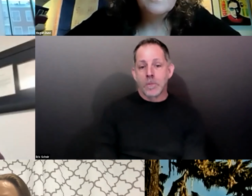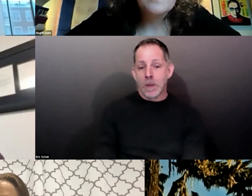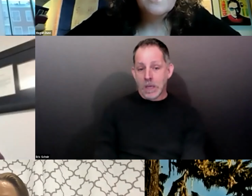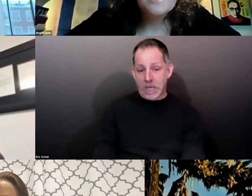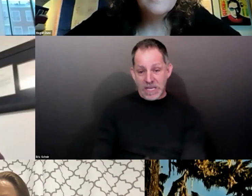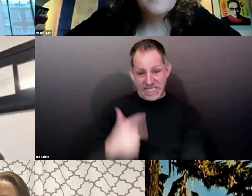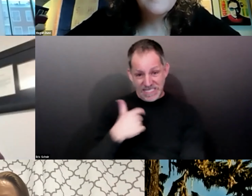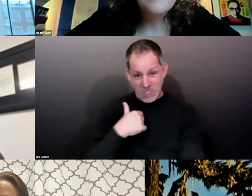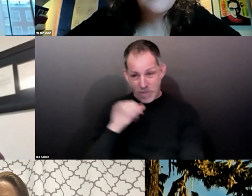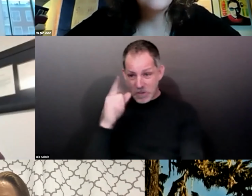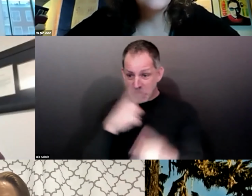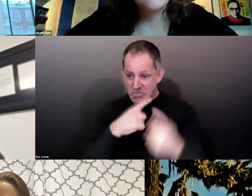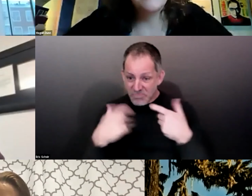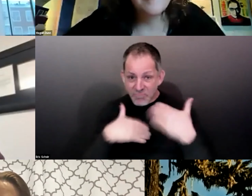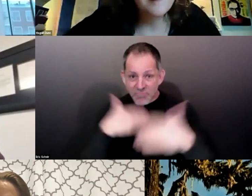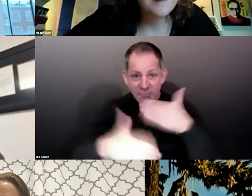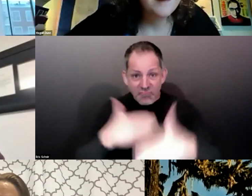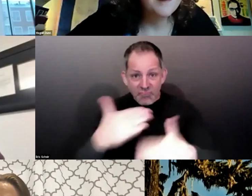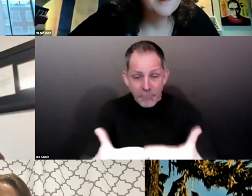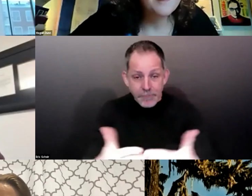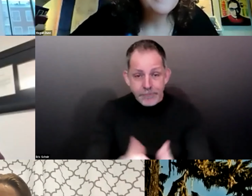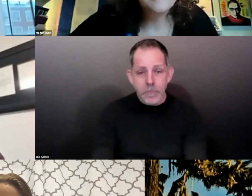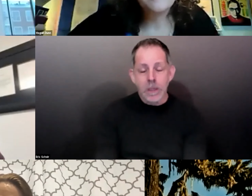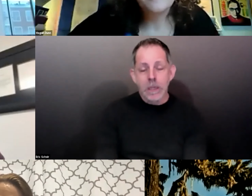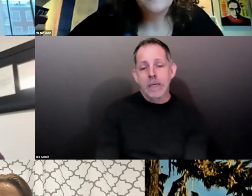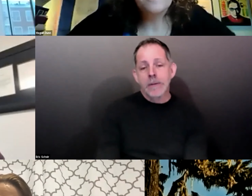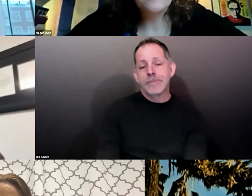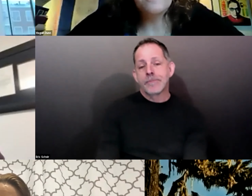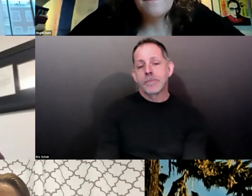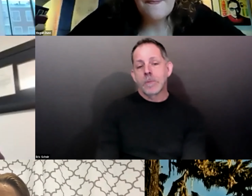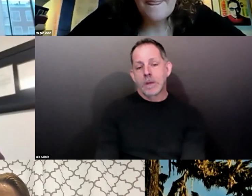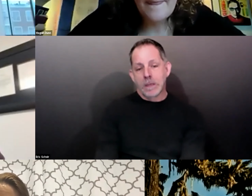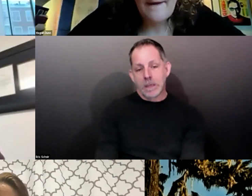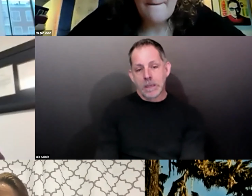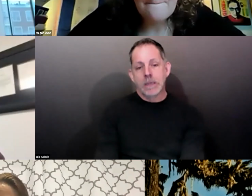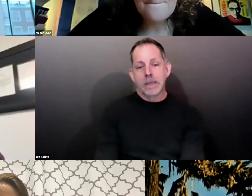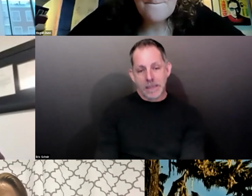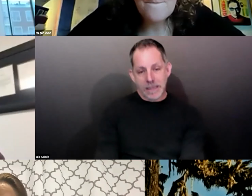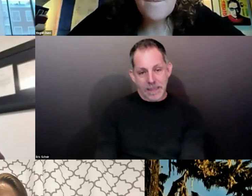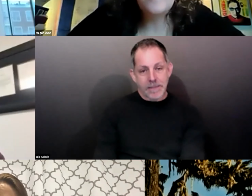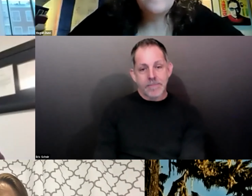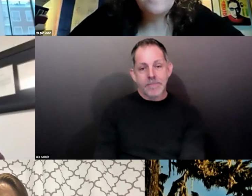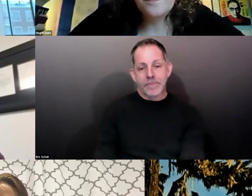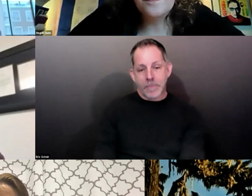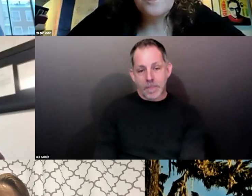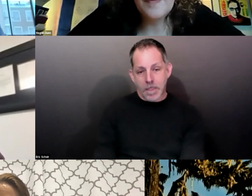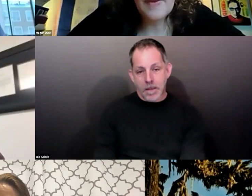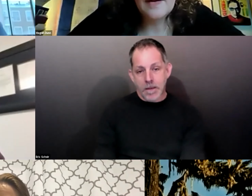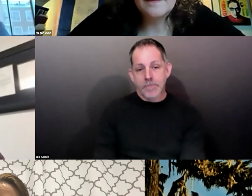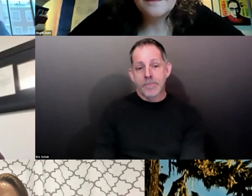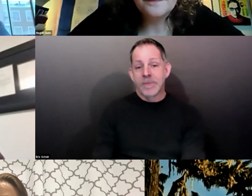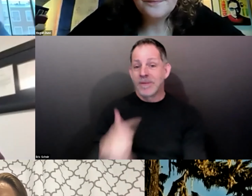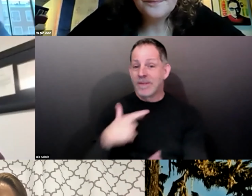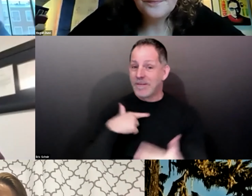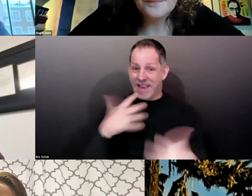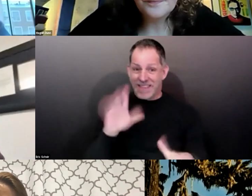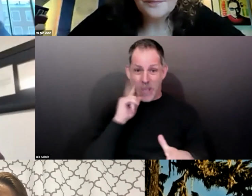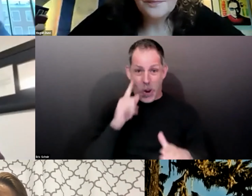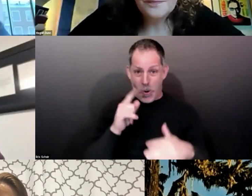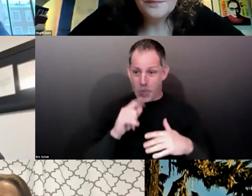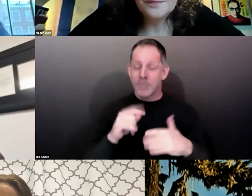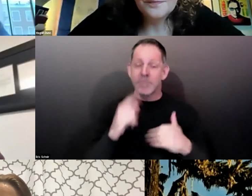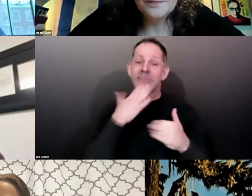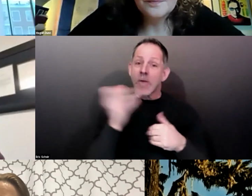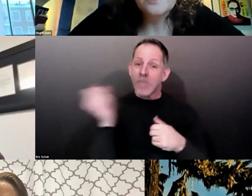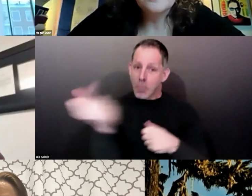So before I get emotional, I'm going to wrap up, but I just want to thank you all for joining us this afternoon. And now it's my honor to hand it over to our health